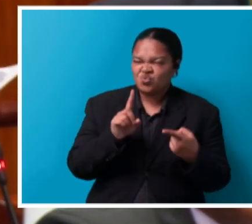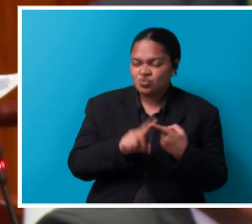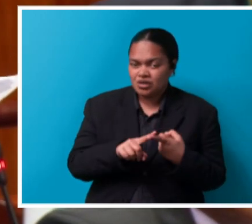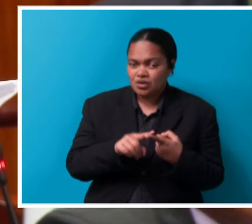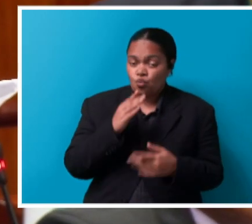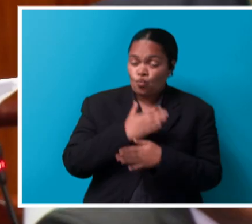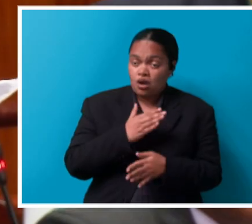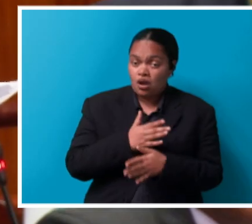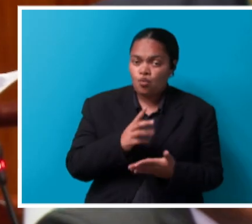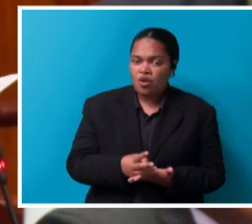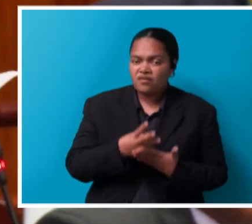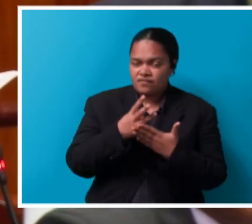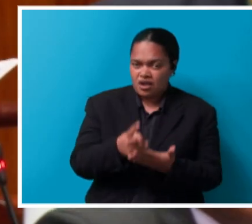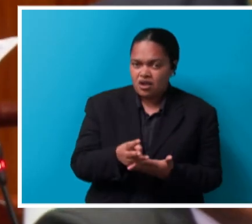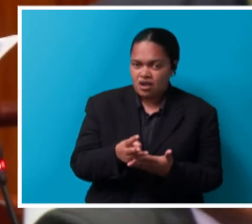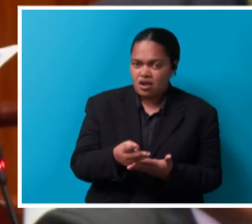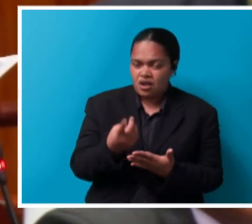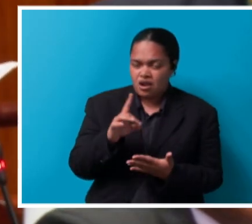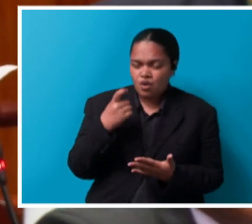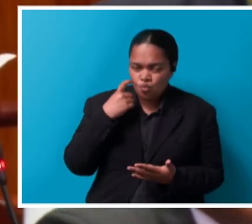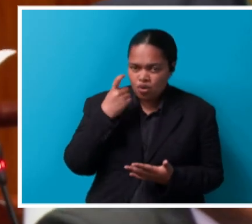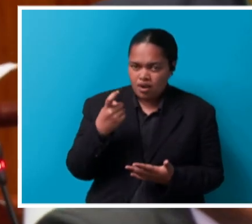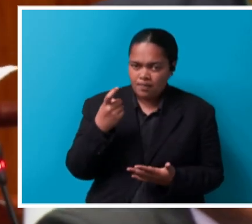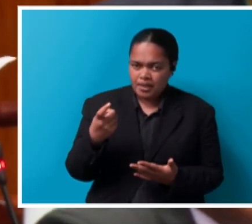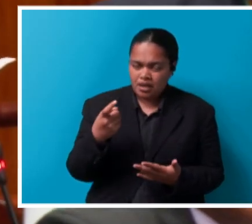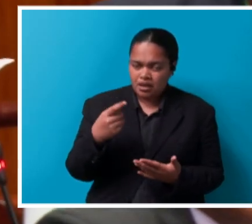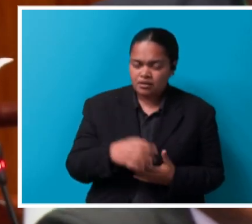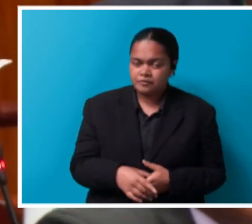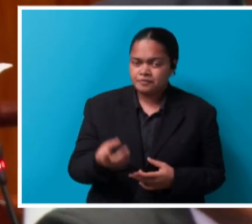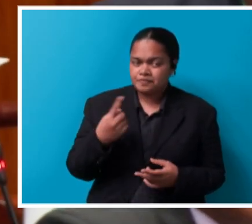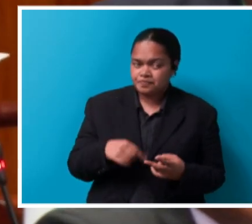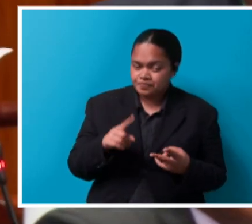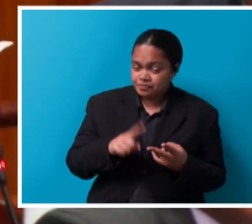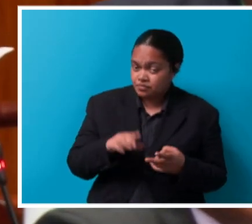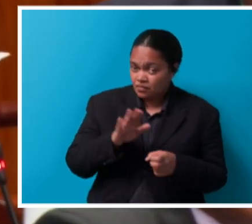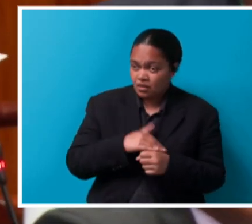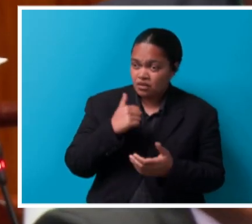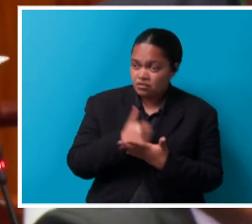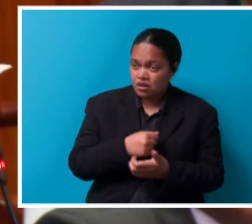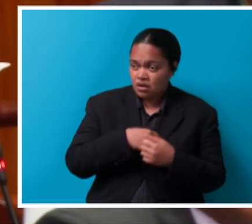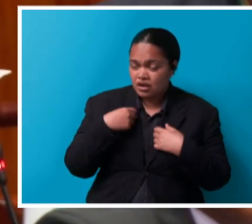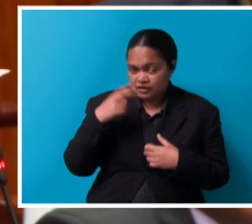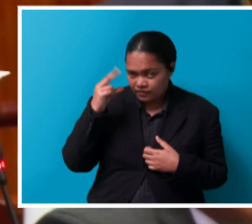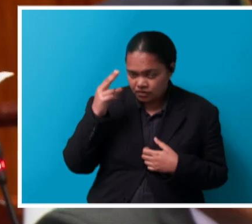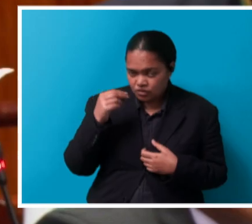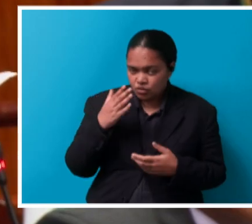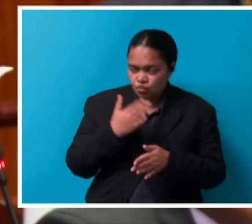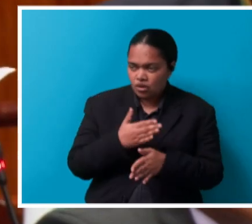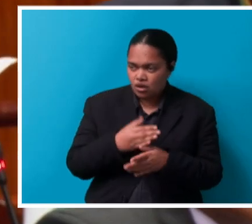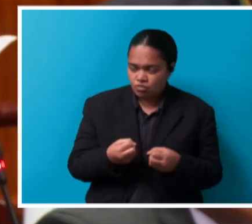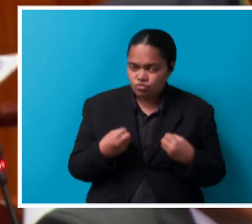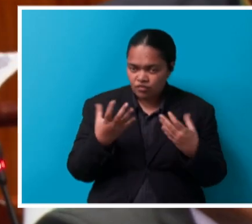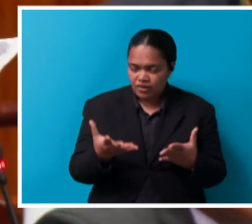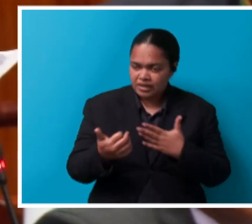worker welfare and well-being. The country liaison officers ensure that our Fijian workers are provided with